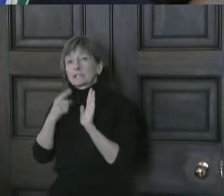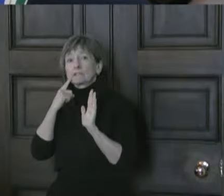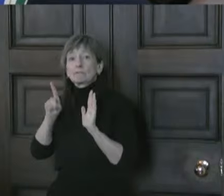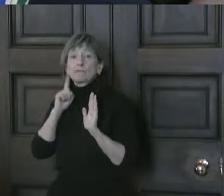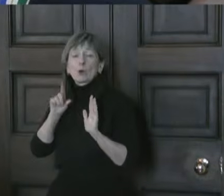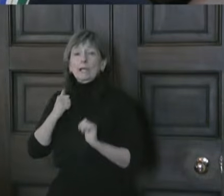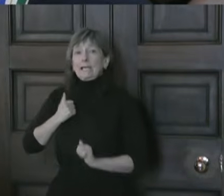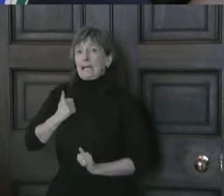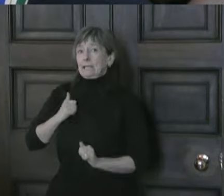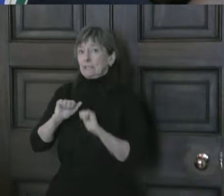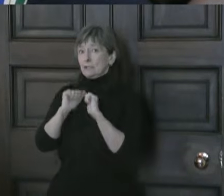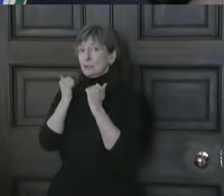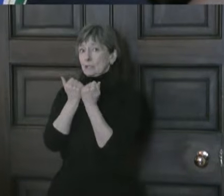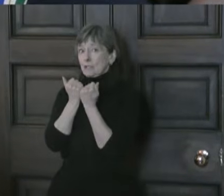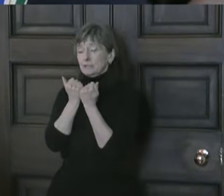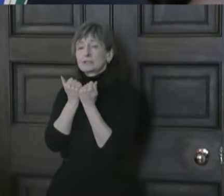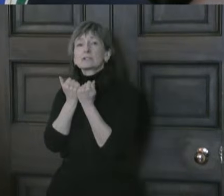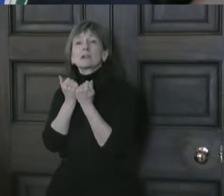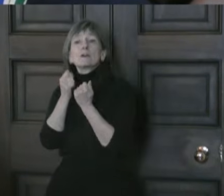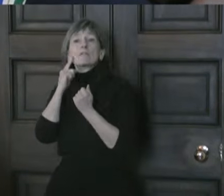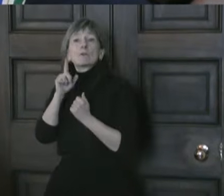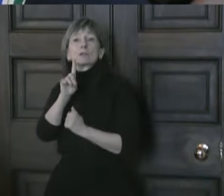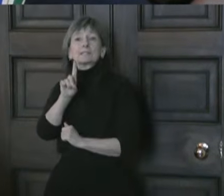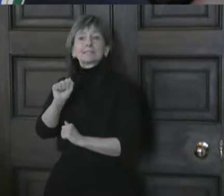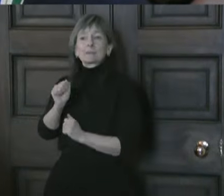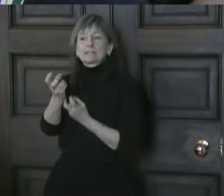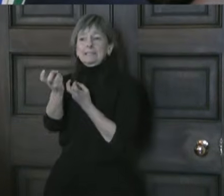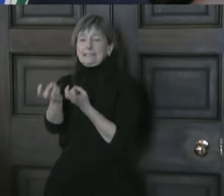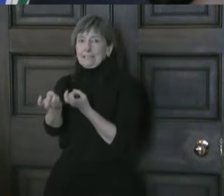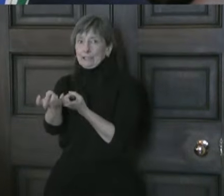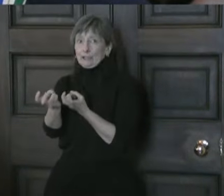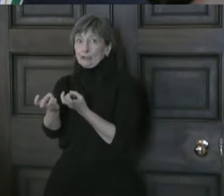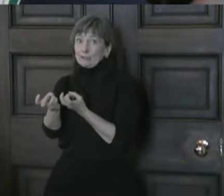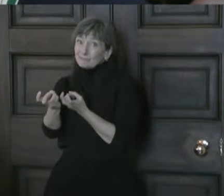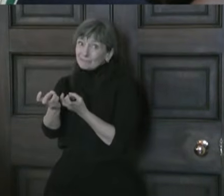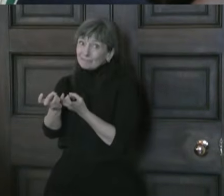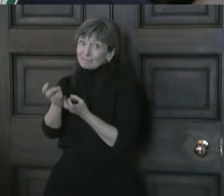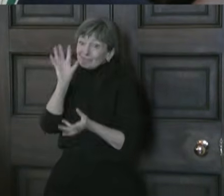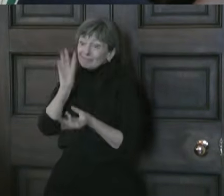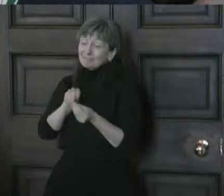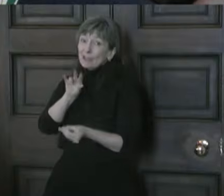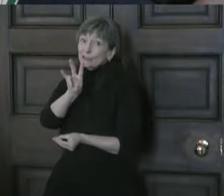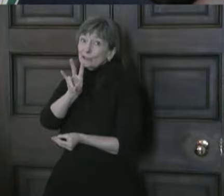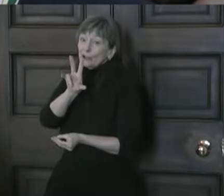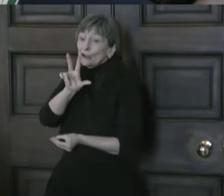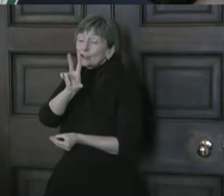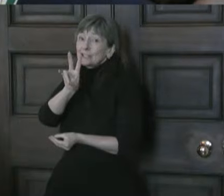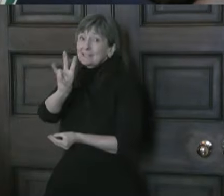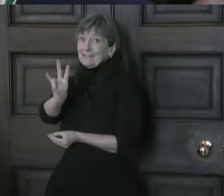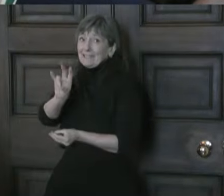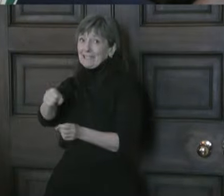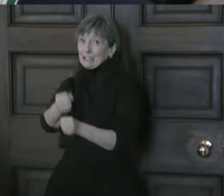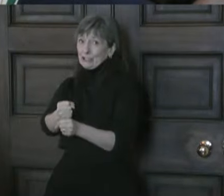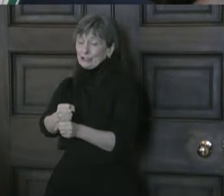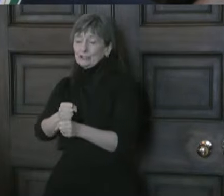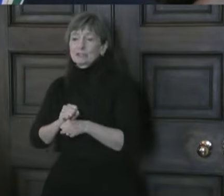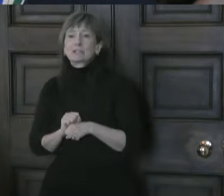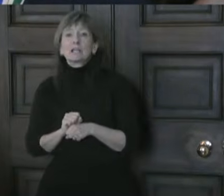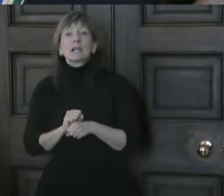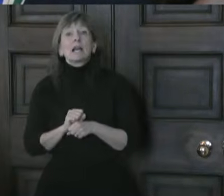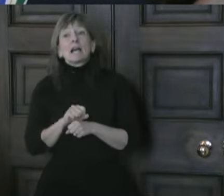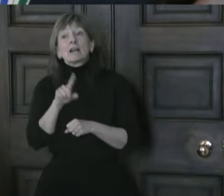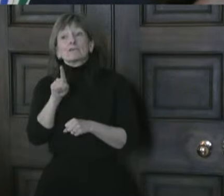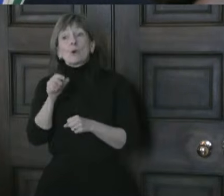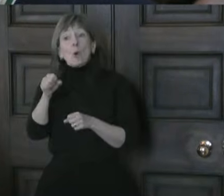the Canadian Association for Disabled Skiing for 37 years, holding positions on its board